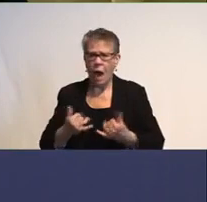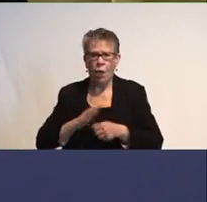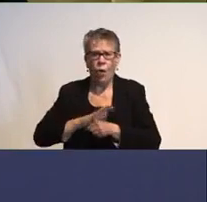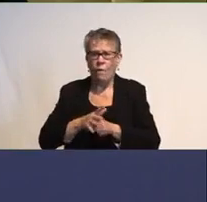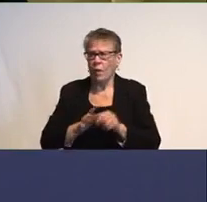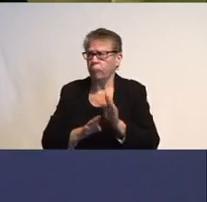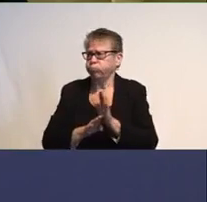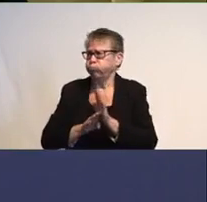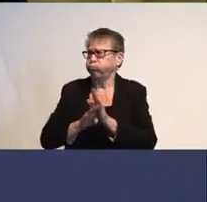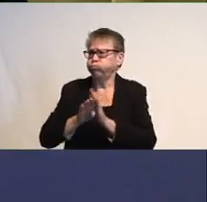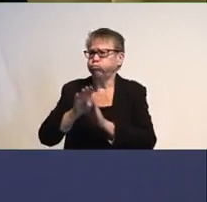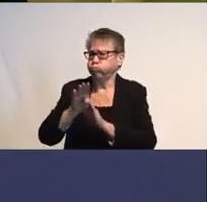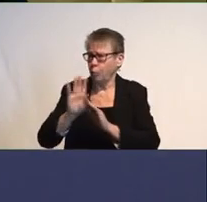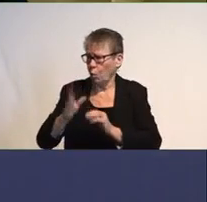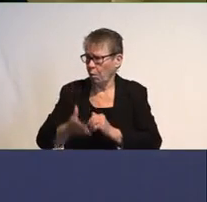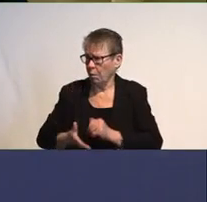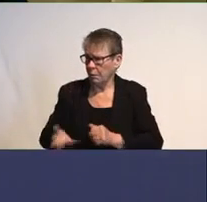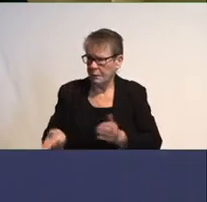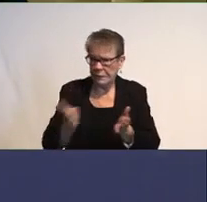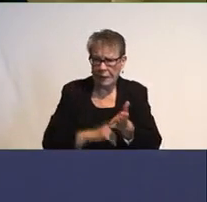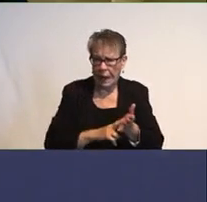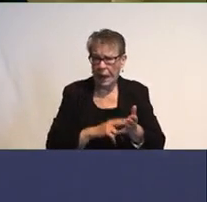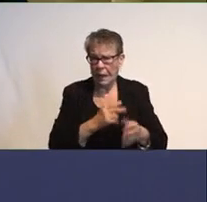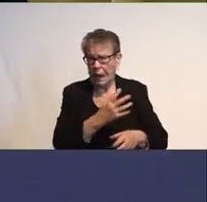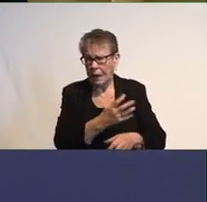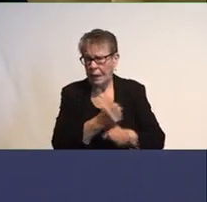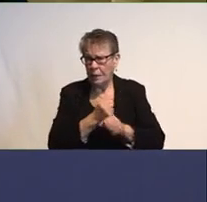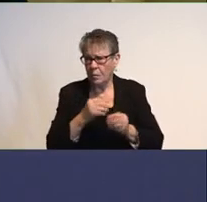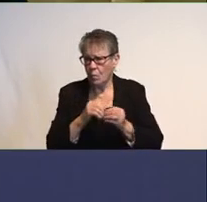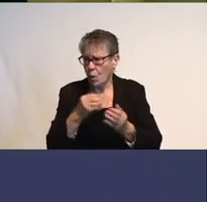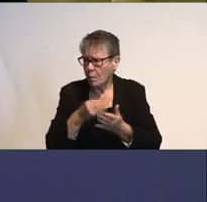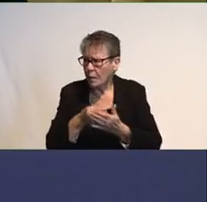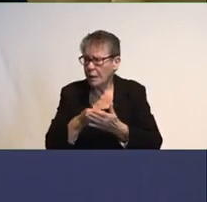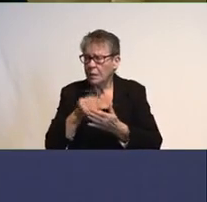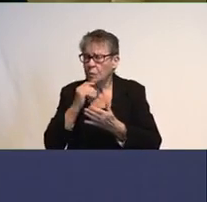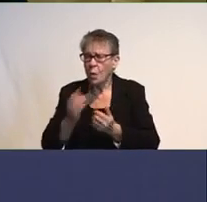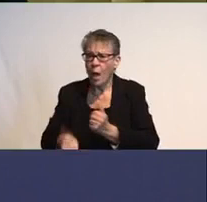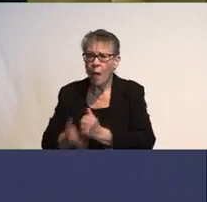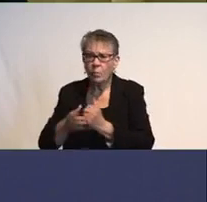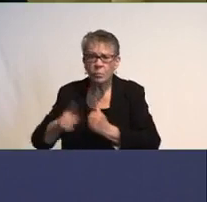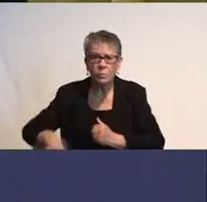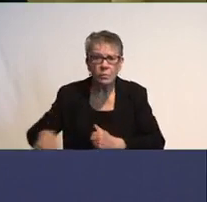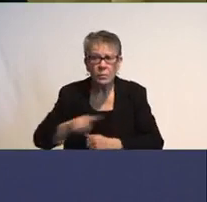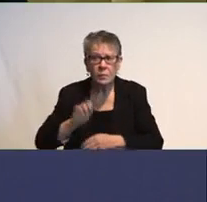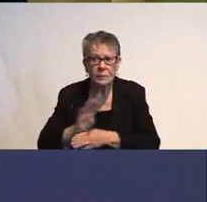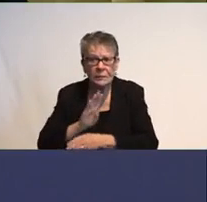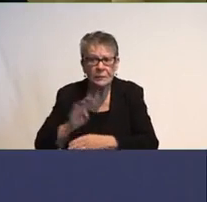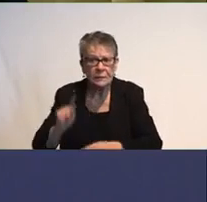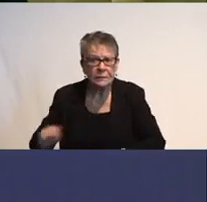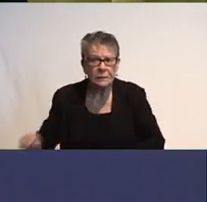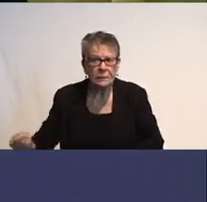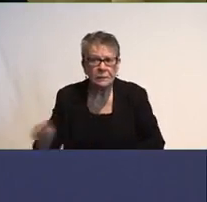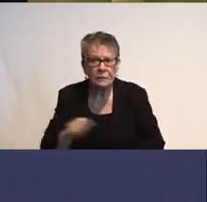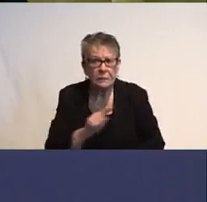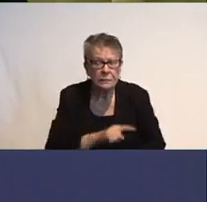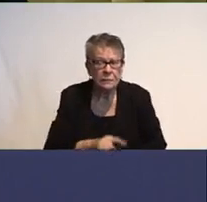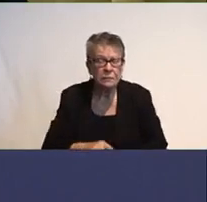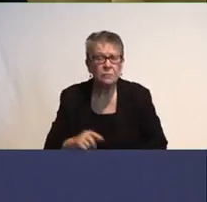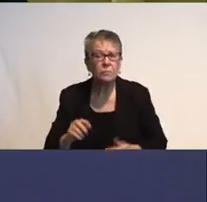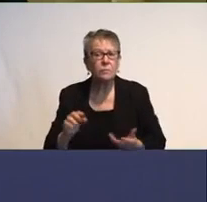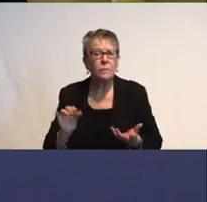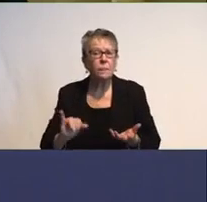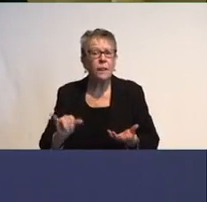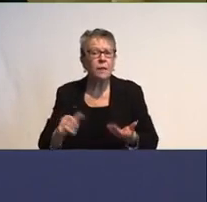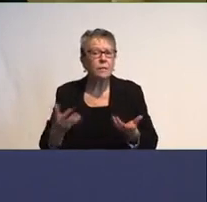you sign the casino pilot bill and the bill to enshrine gay marriage into law? And from John Mooney, it's similar to what was asked before, but I'll ask